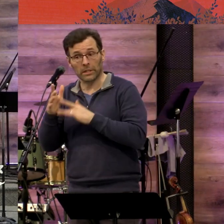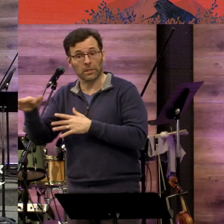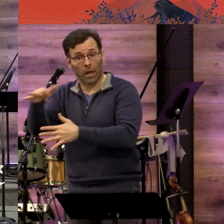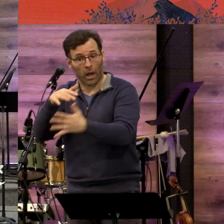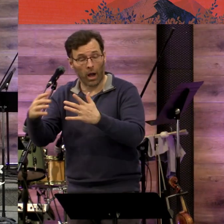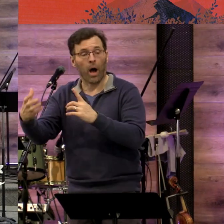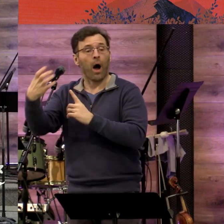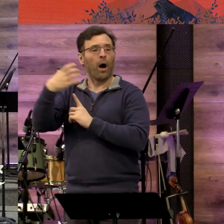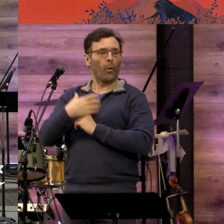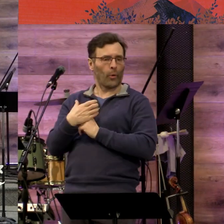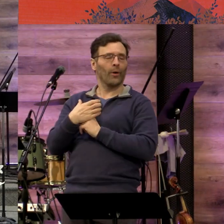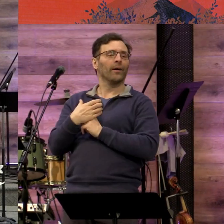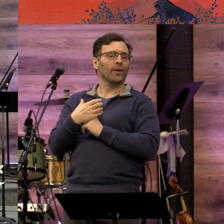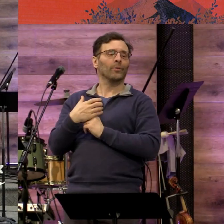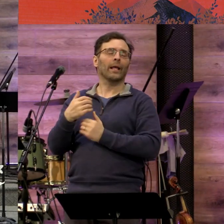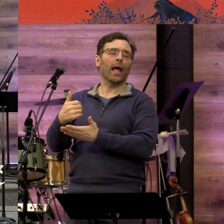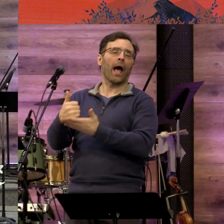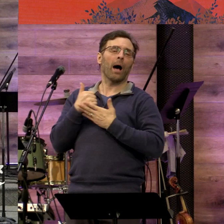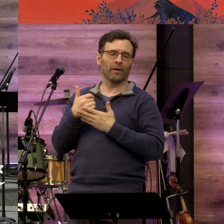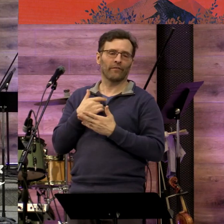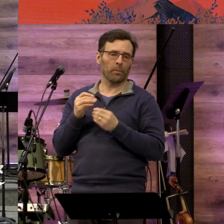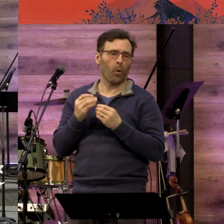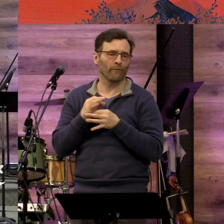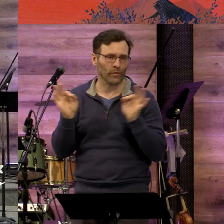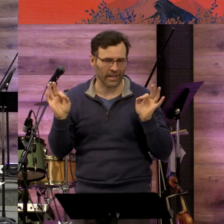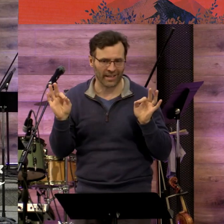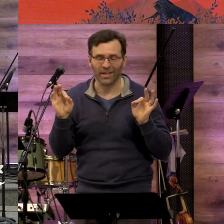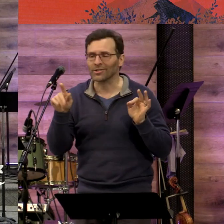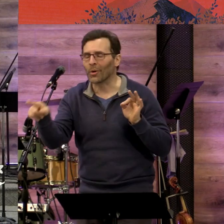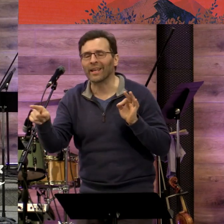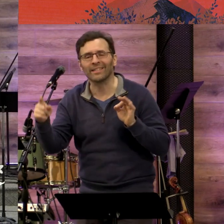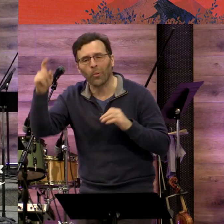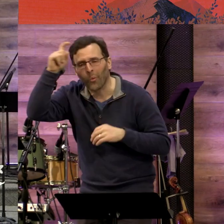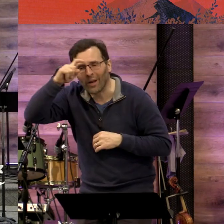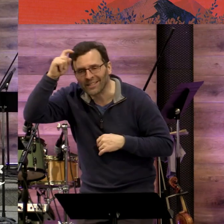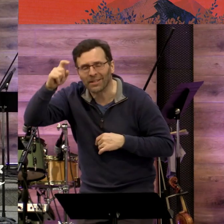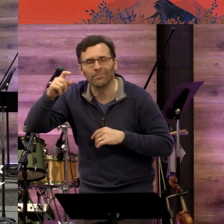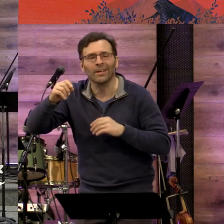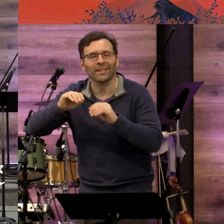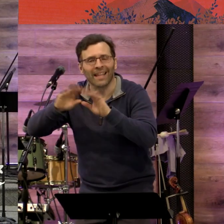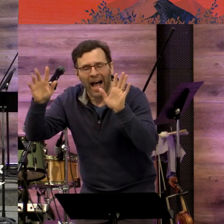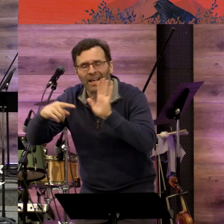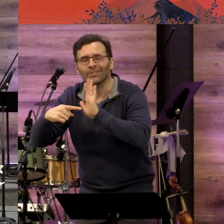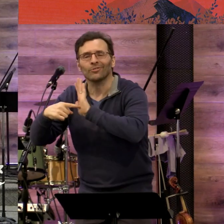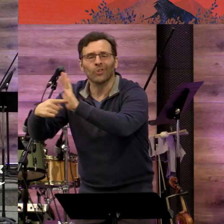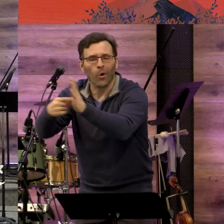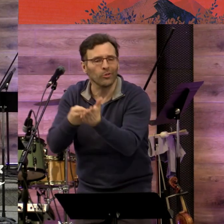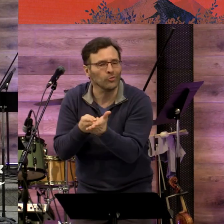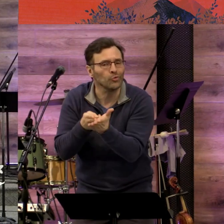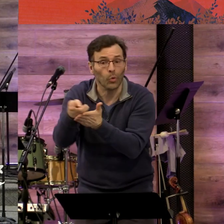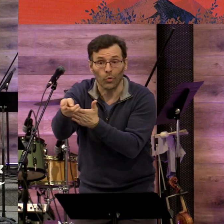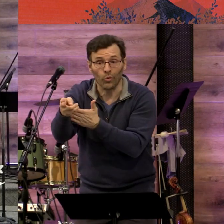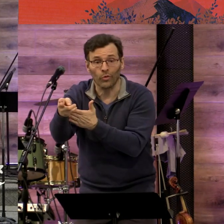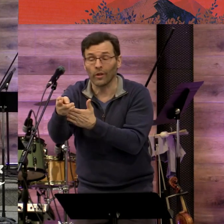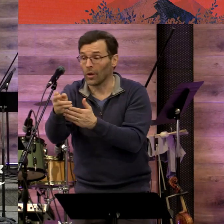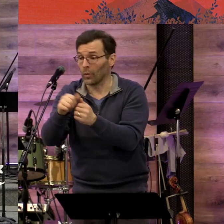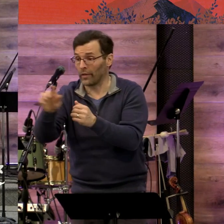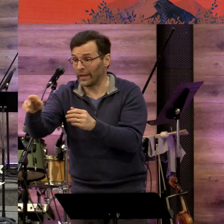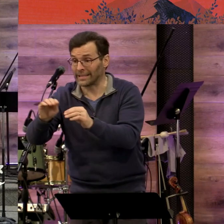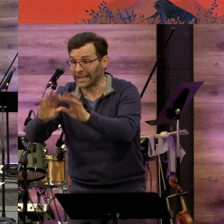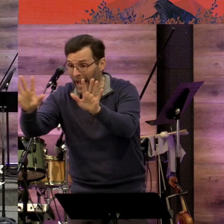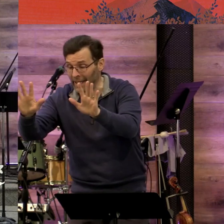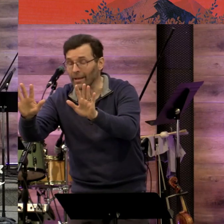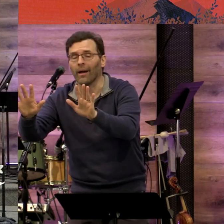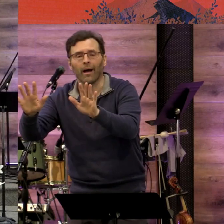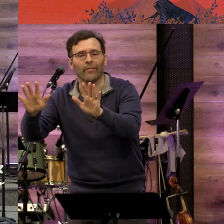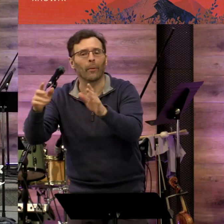Word of God who created everything. He is the light of God who reveals the wisdom and truth that by it we may see. One more claim